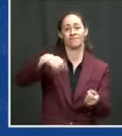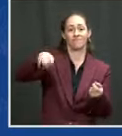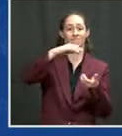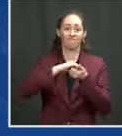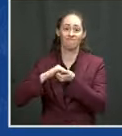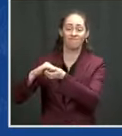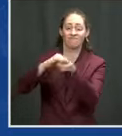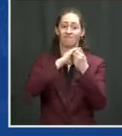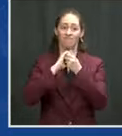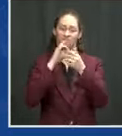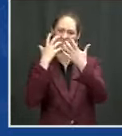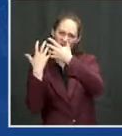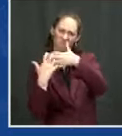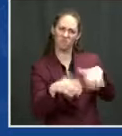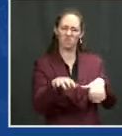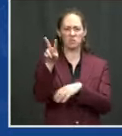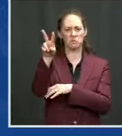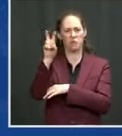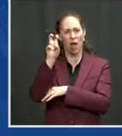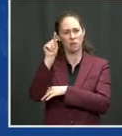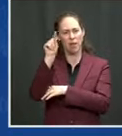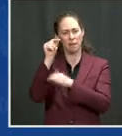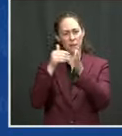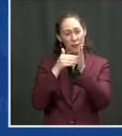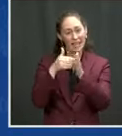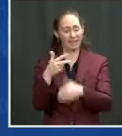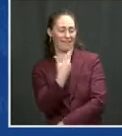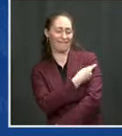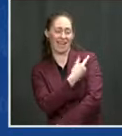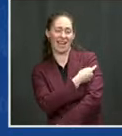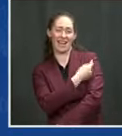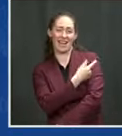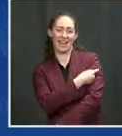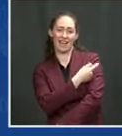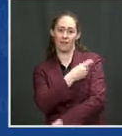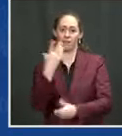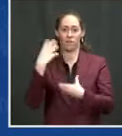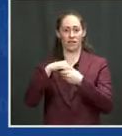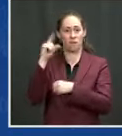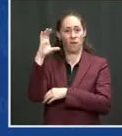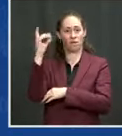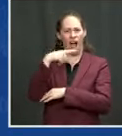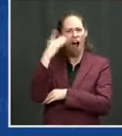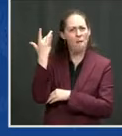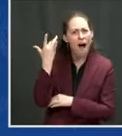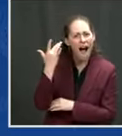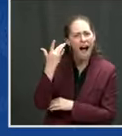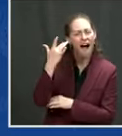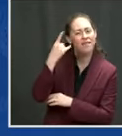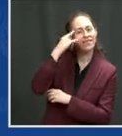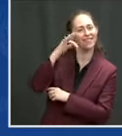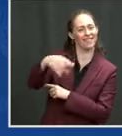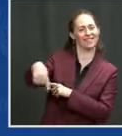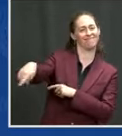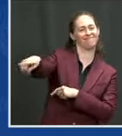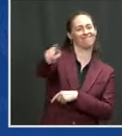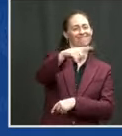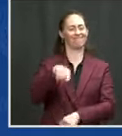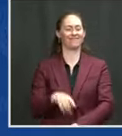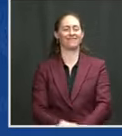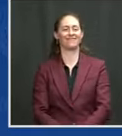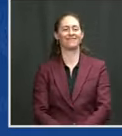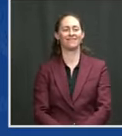anyone's expectations, but because of their cooperation. And today, more than 150 million Americans have gotten at least one shot.